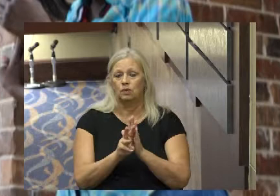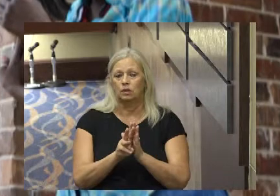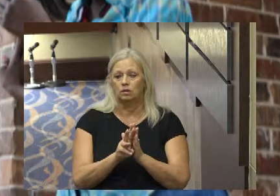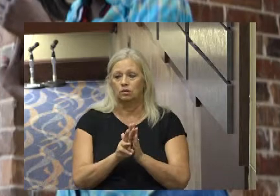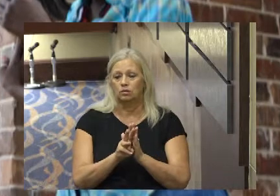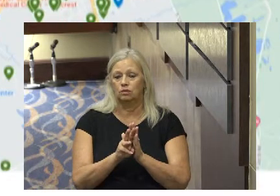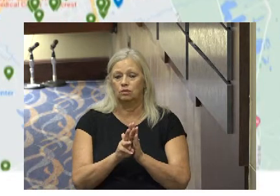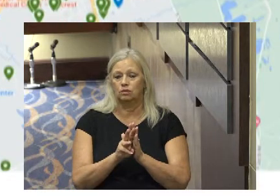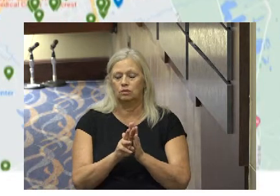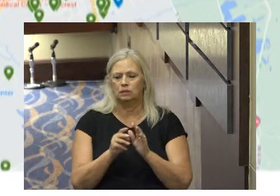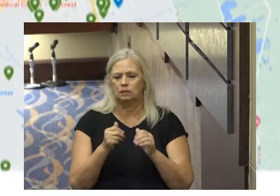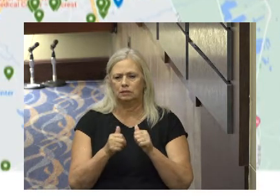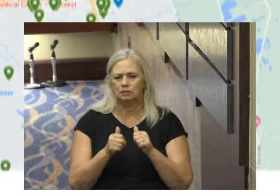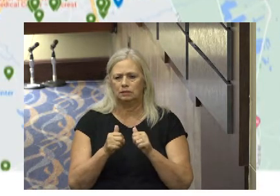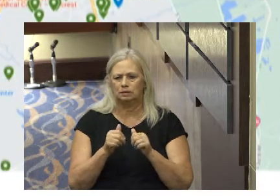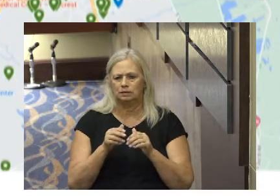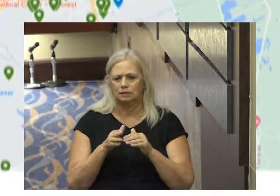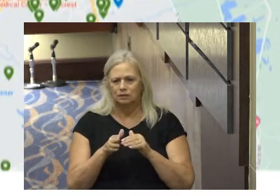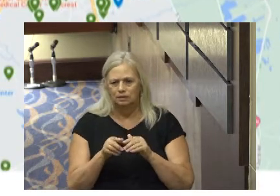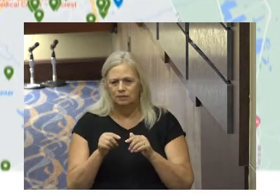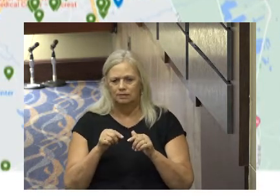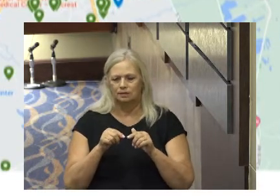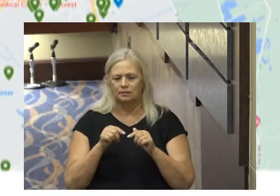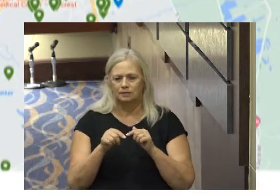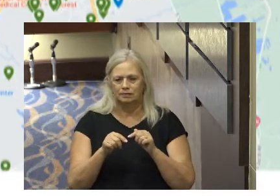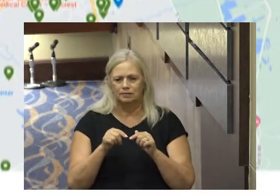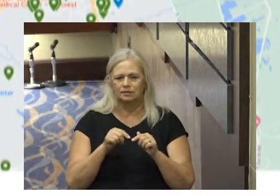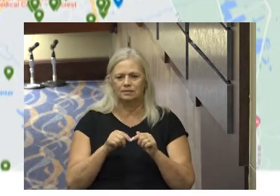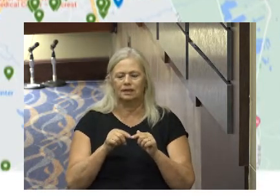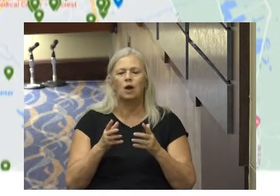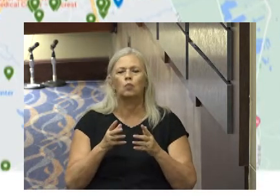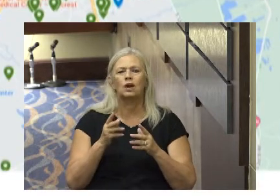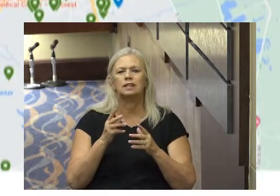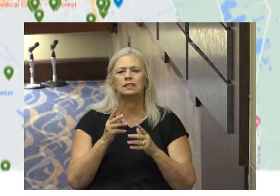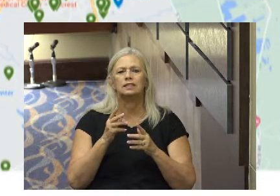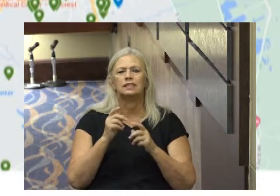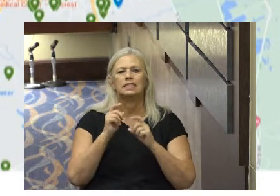Okay, which way to go? That way? Okay. So, wanted to give you a quick